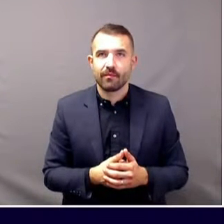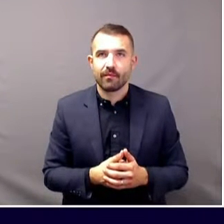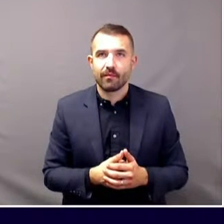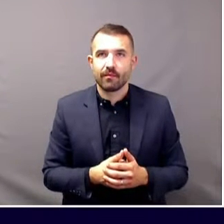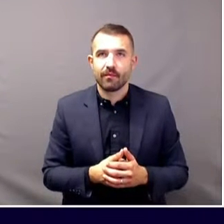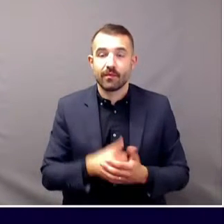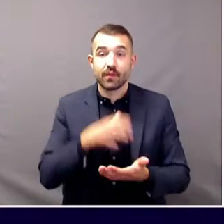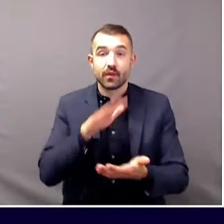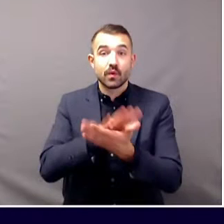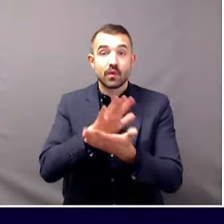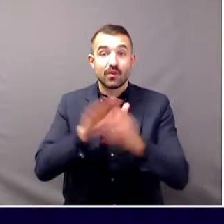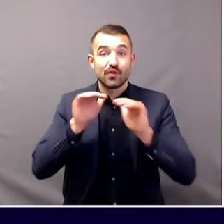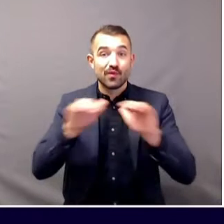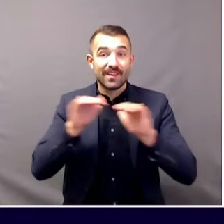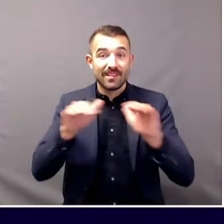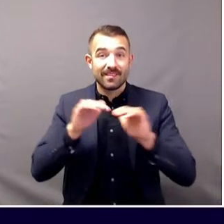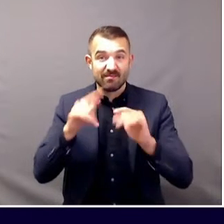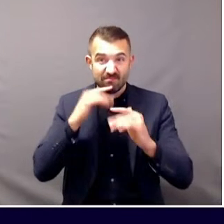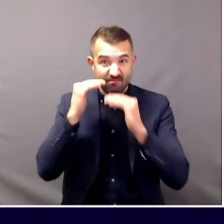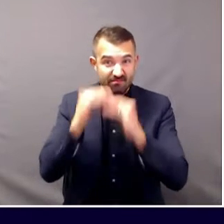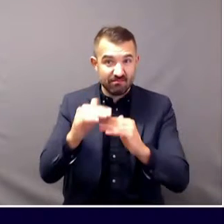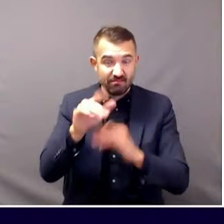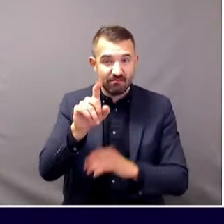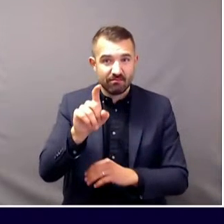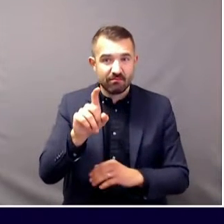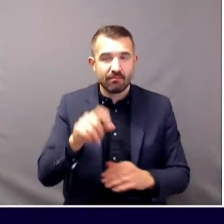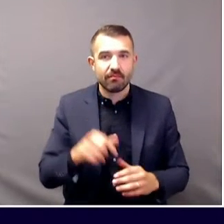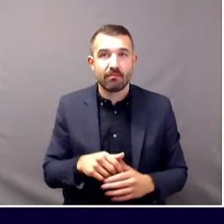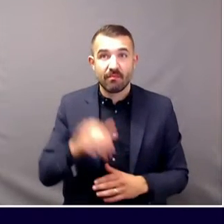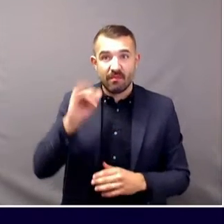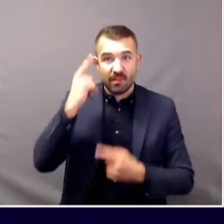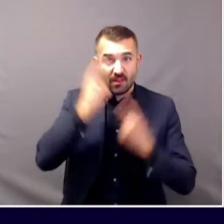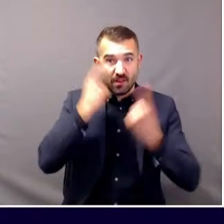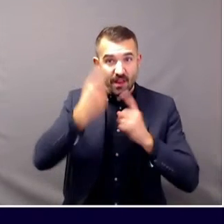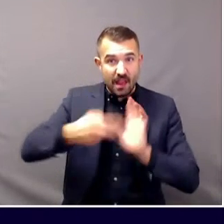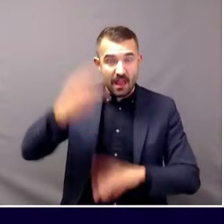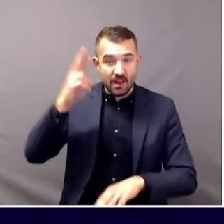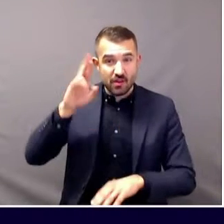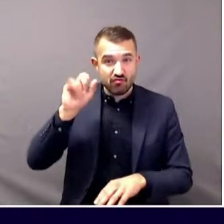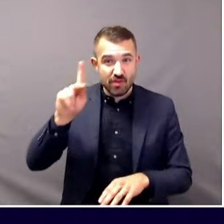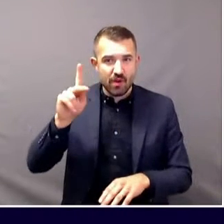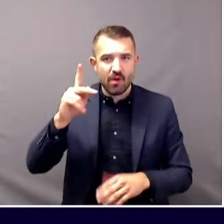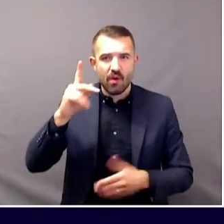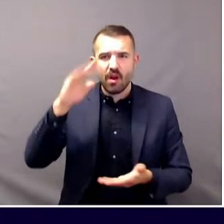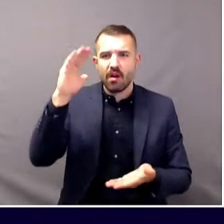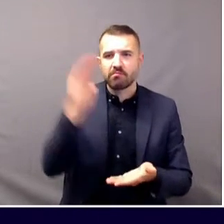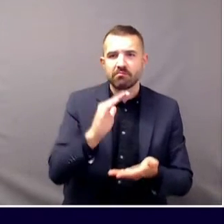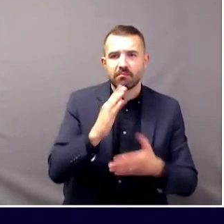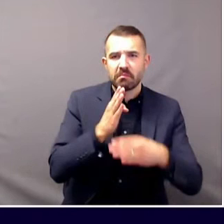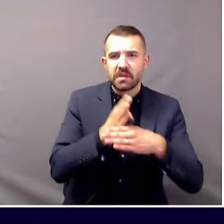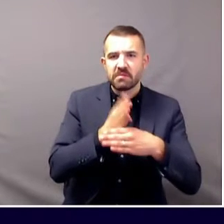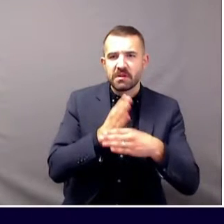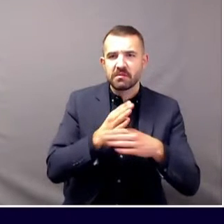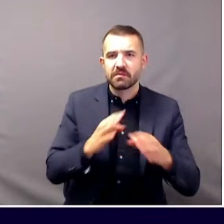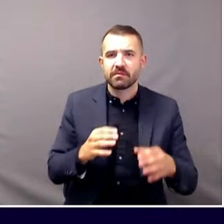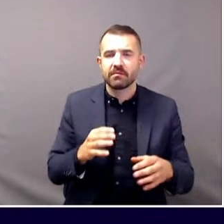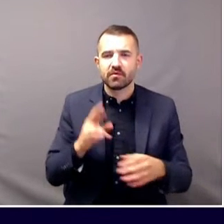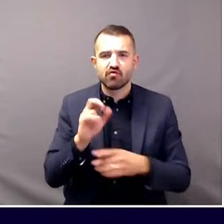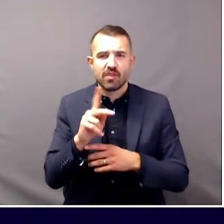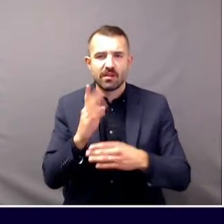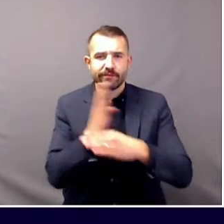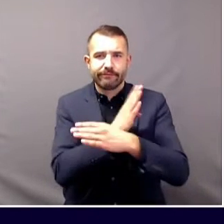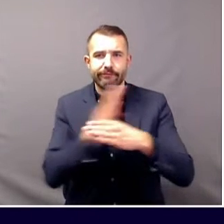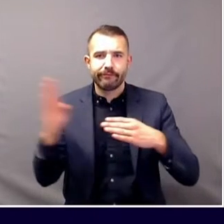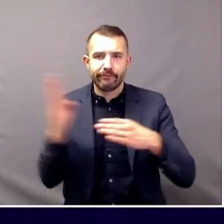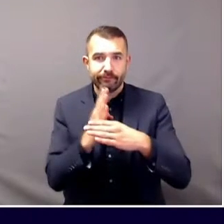them, and would you consider moving swimming into a lower risk sports category? Yeah, and we're going to, I think, clarify